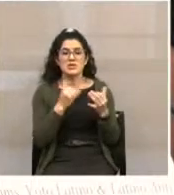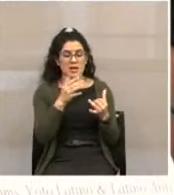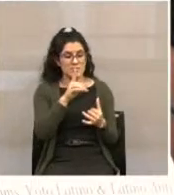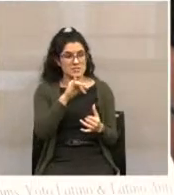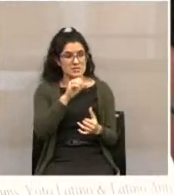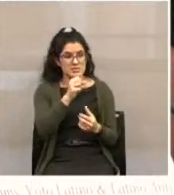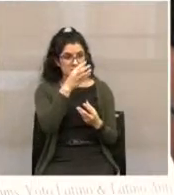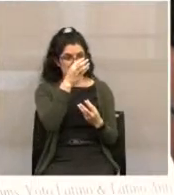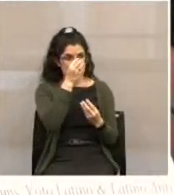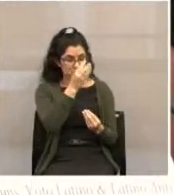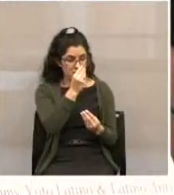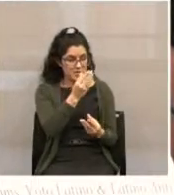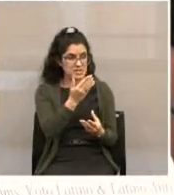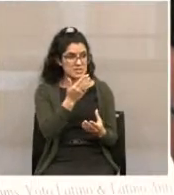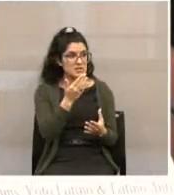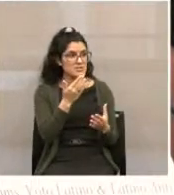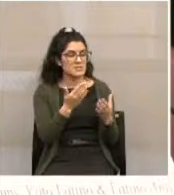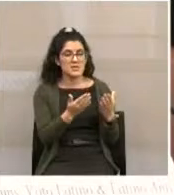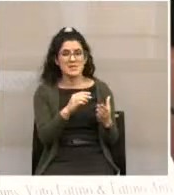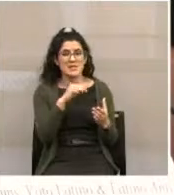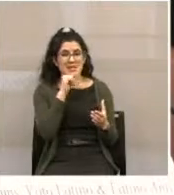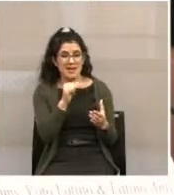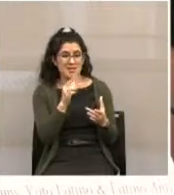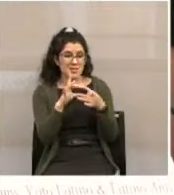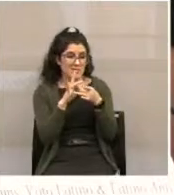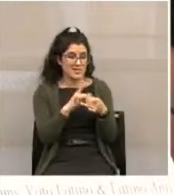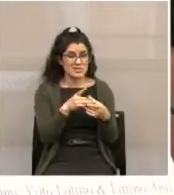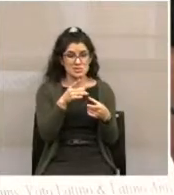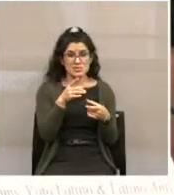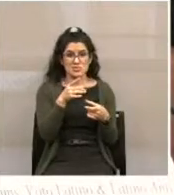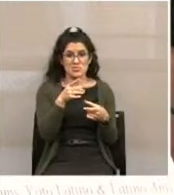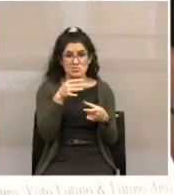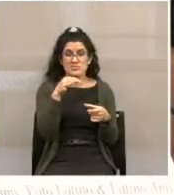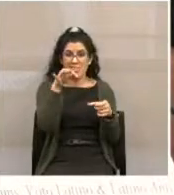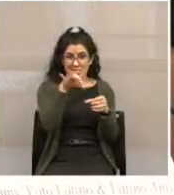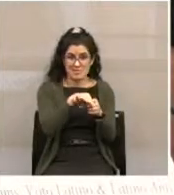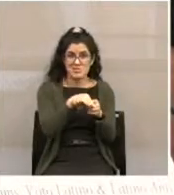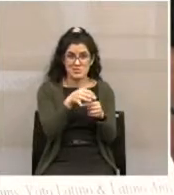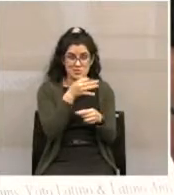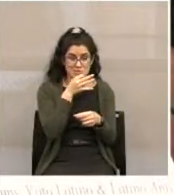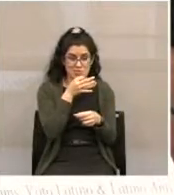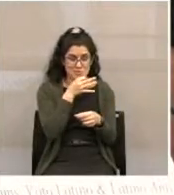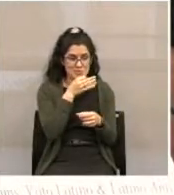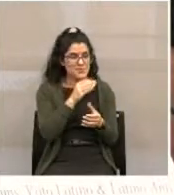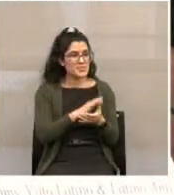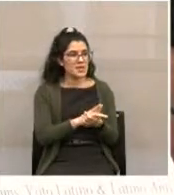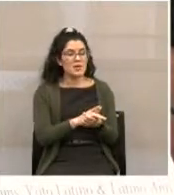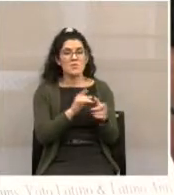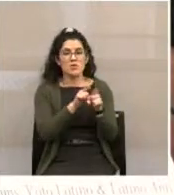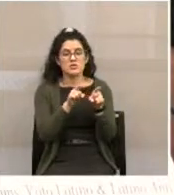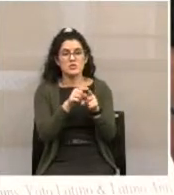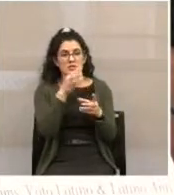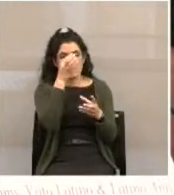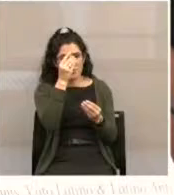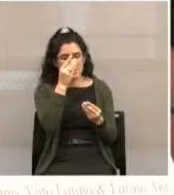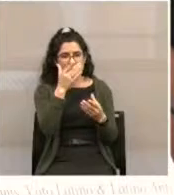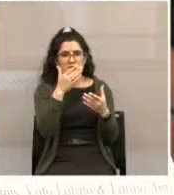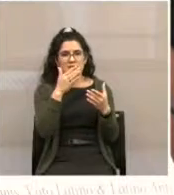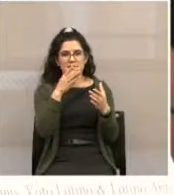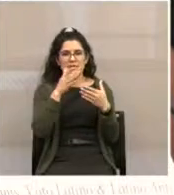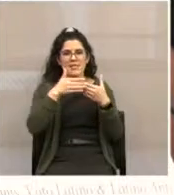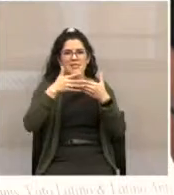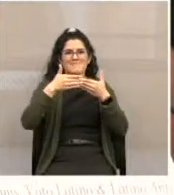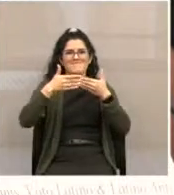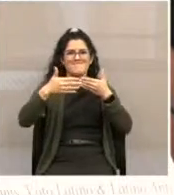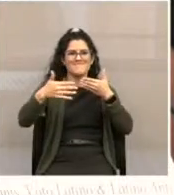not be about the upcoming election, the disinformation itself has long-term consequences on individuals